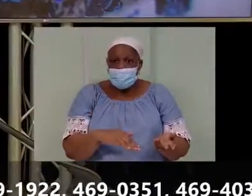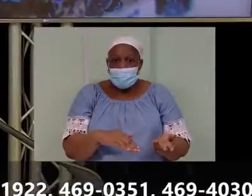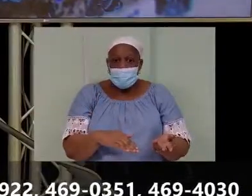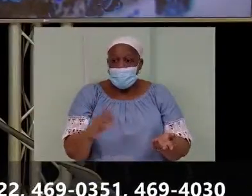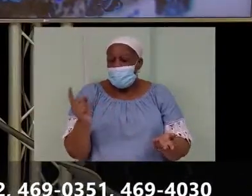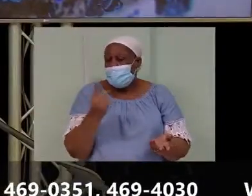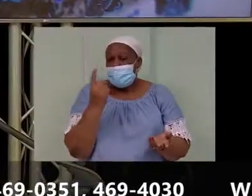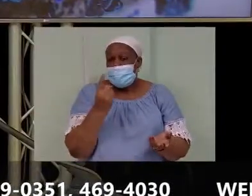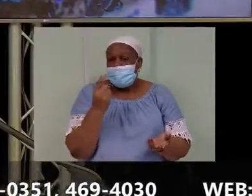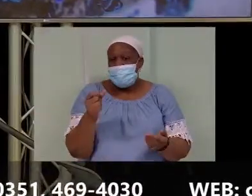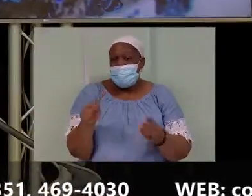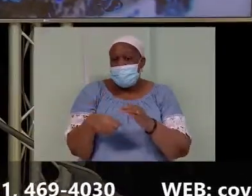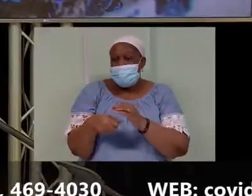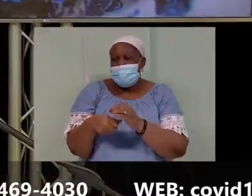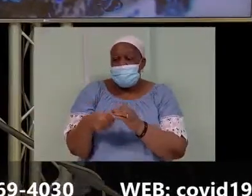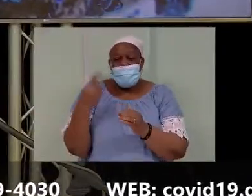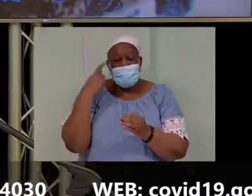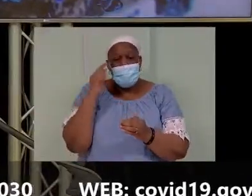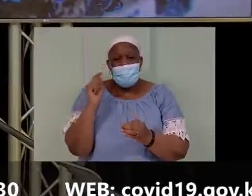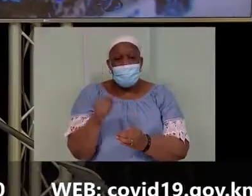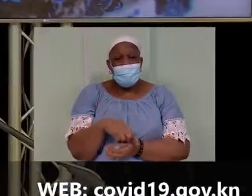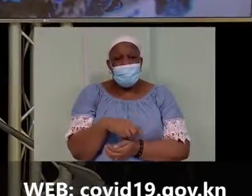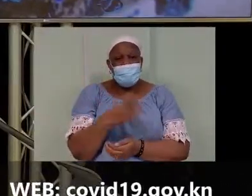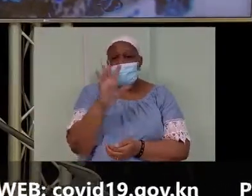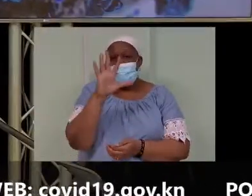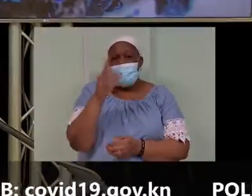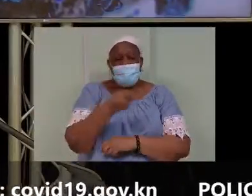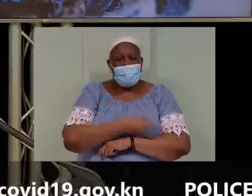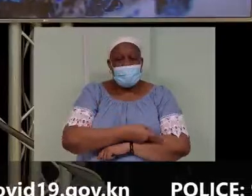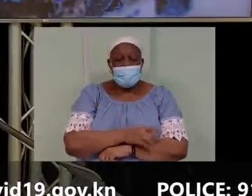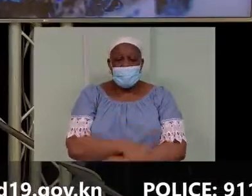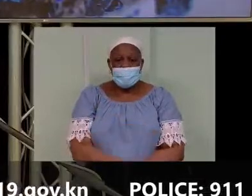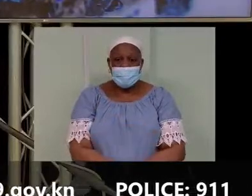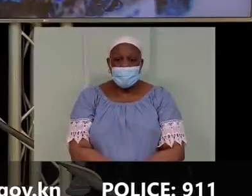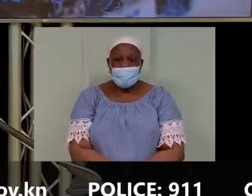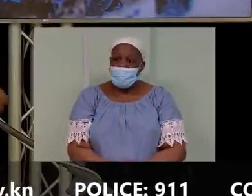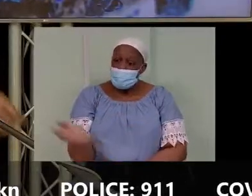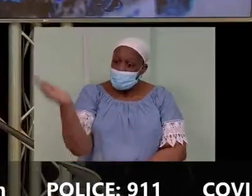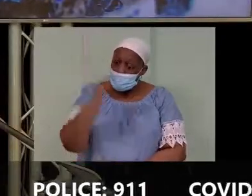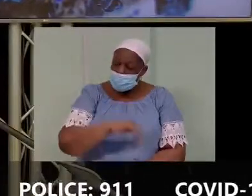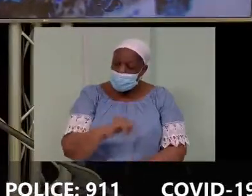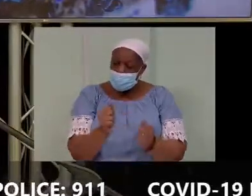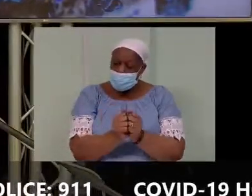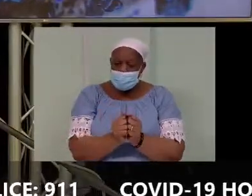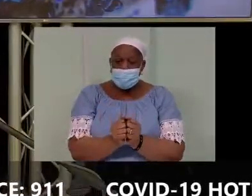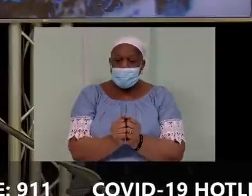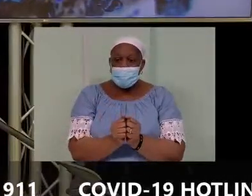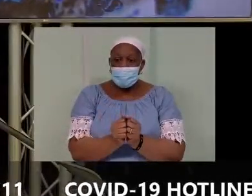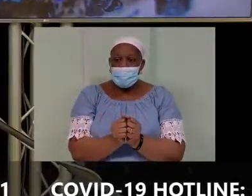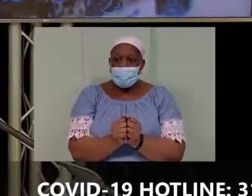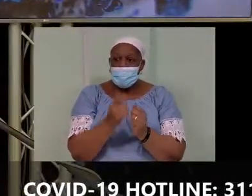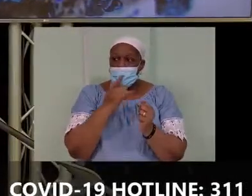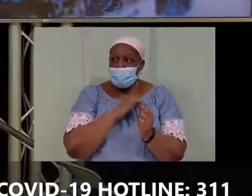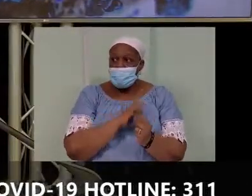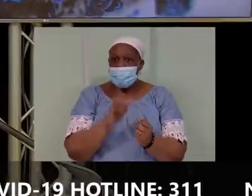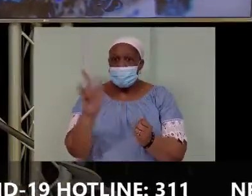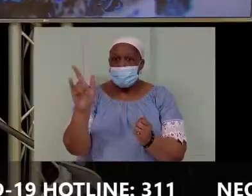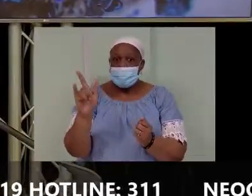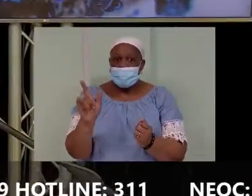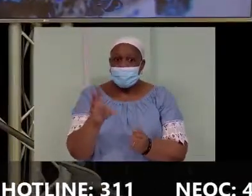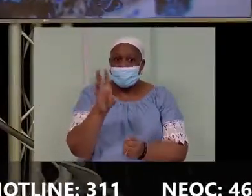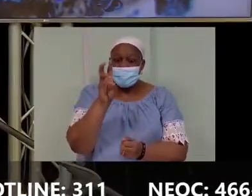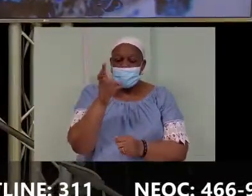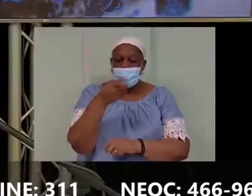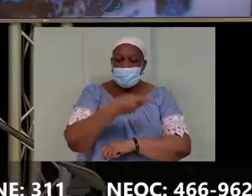that we're only going to quarantine them for 5 days, but they came in with the virus, they go back to the USA, and 6 days